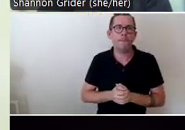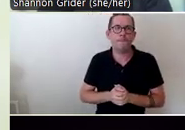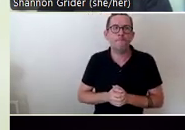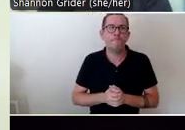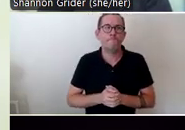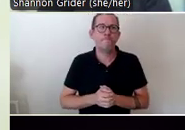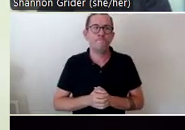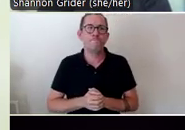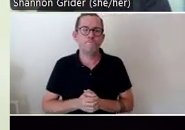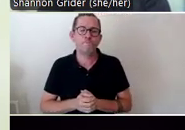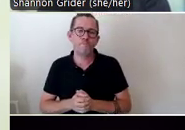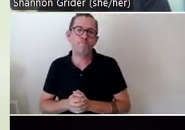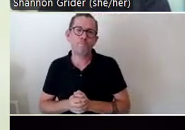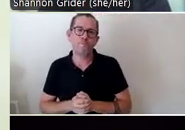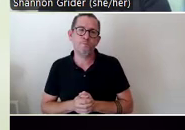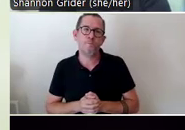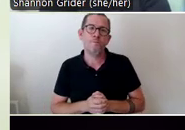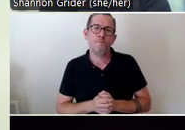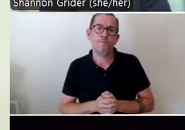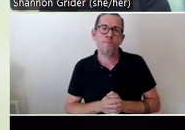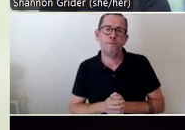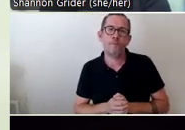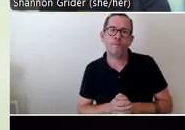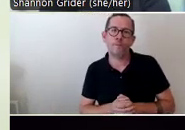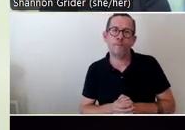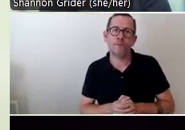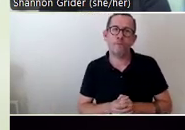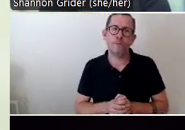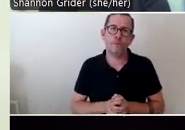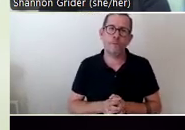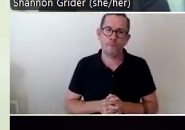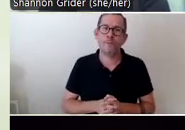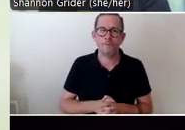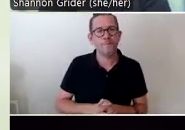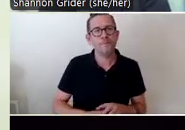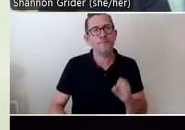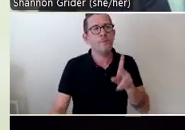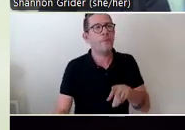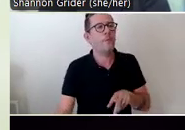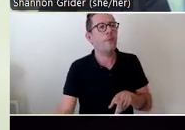up. So do not wait to reserve your interpreter or captioner.